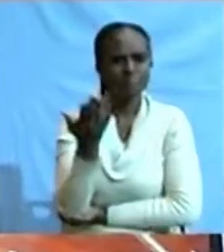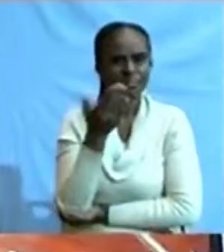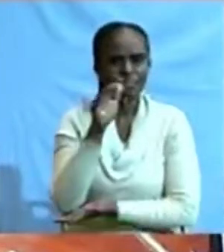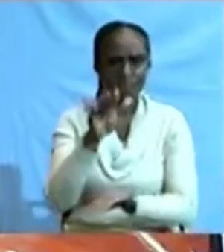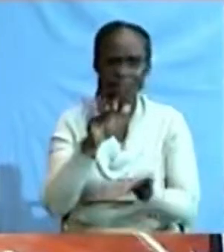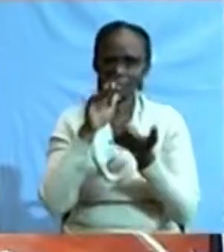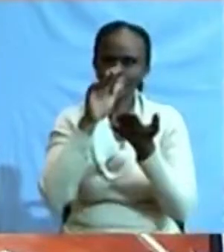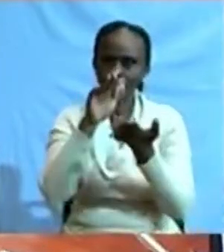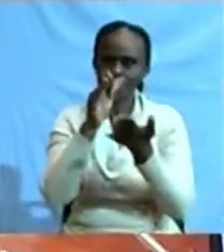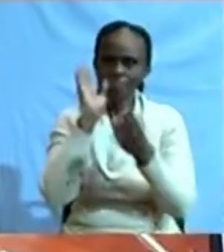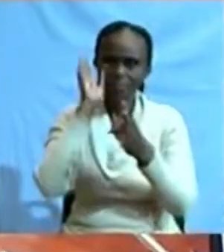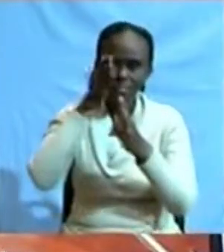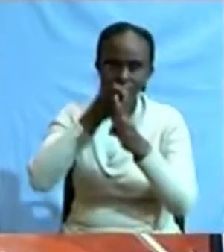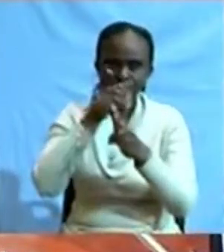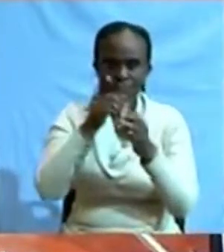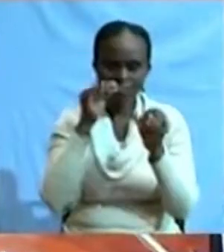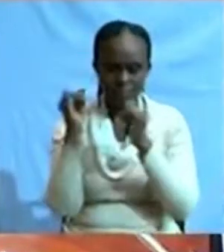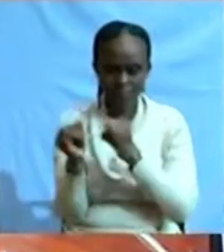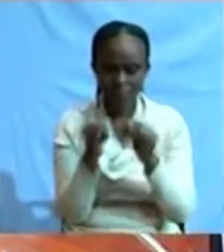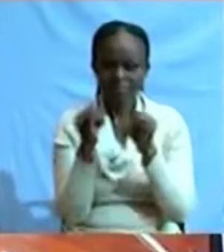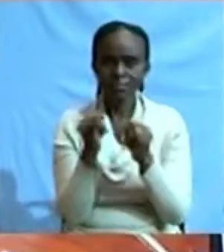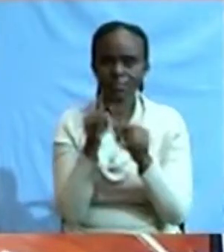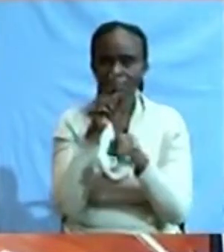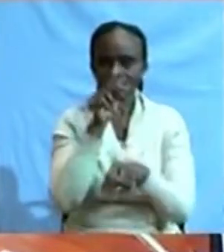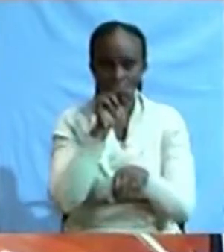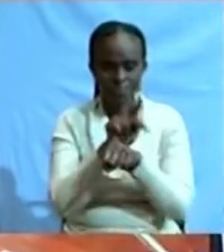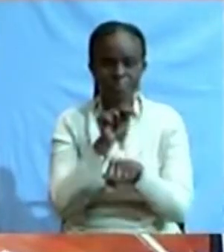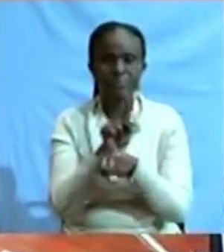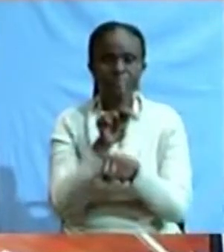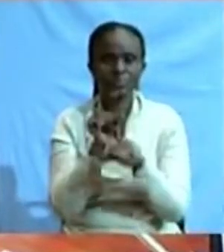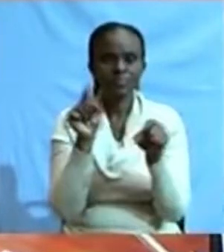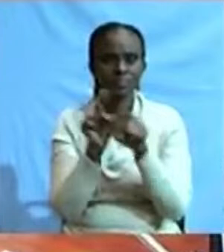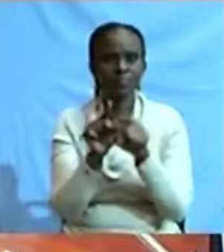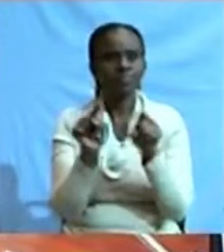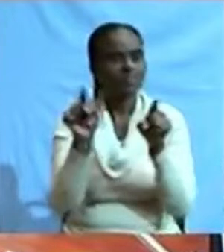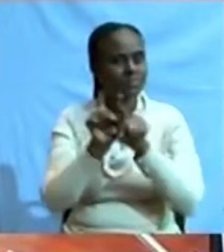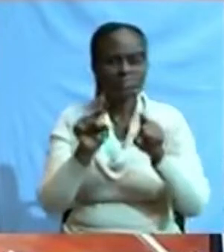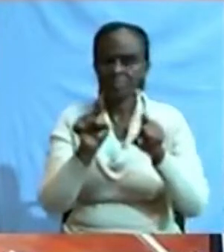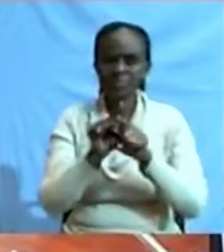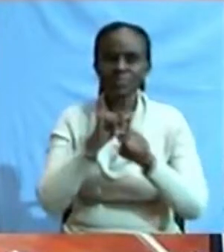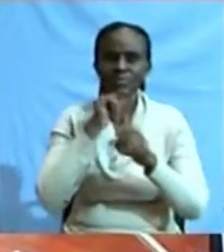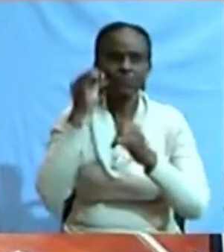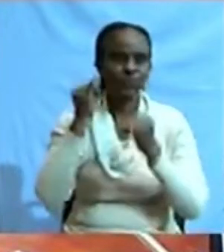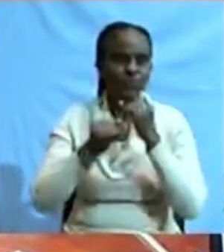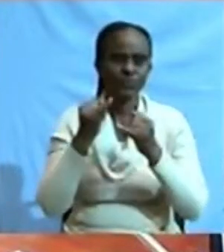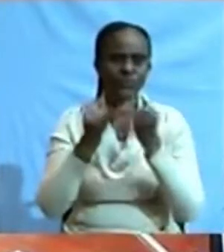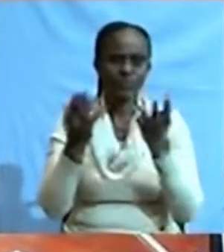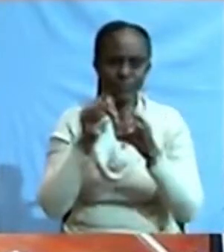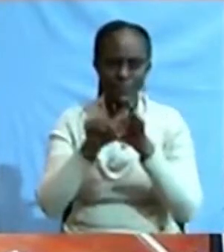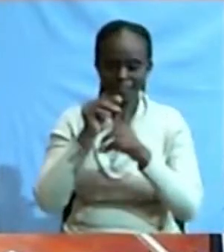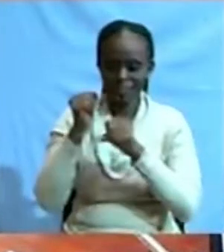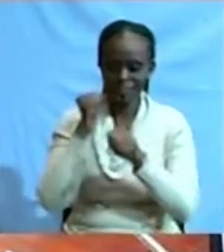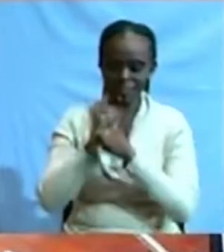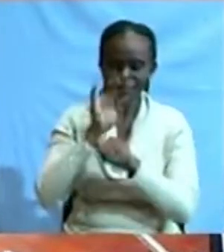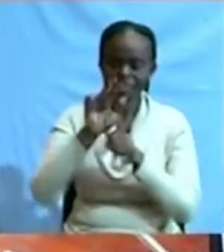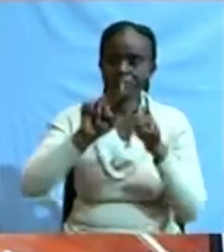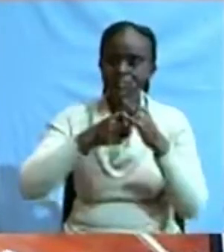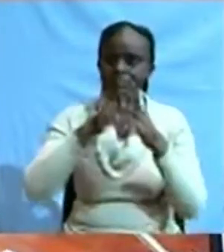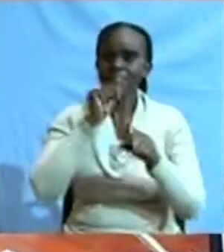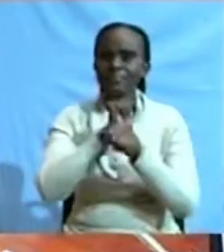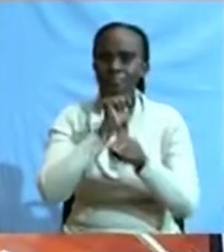allocation to the implementation of the project, the same could not be completed in the year of its